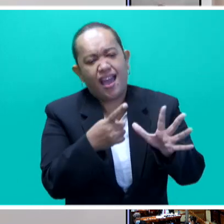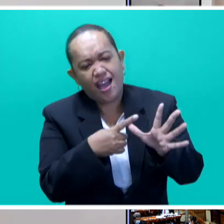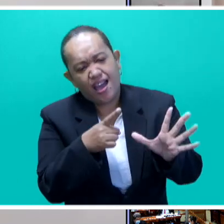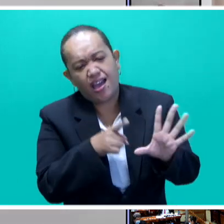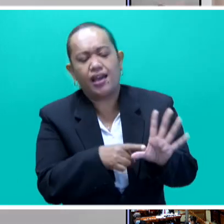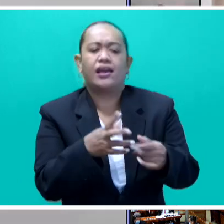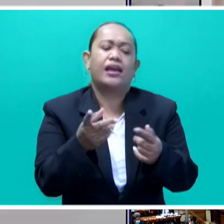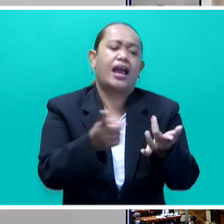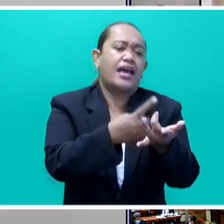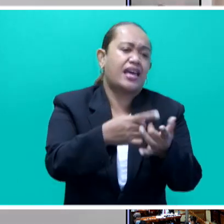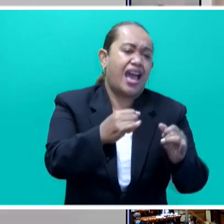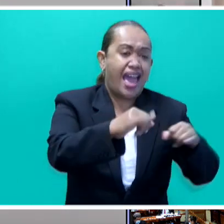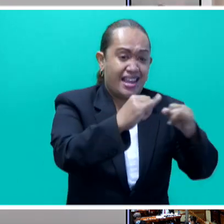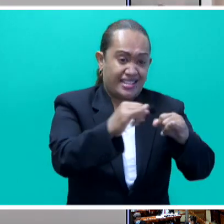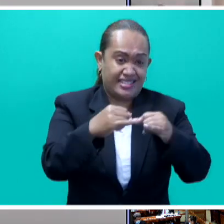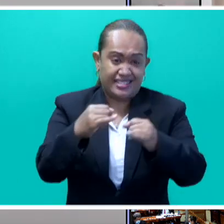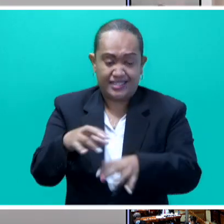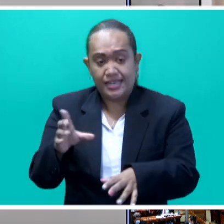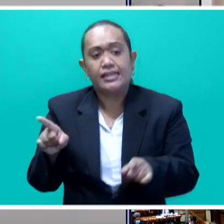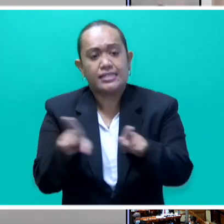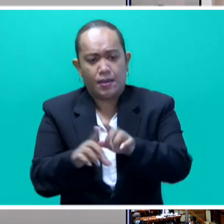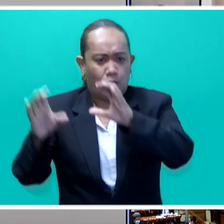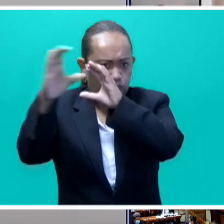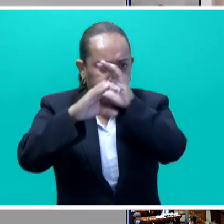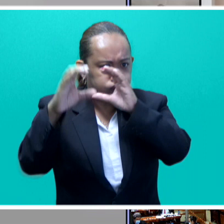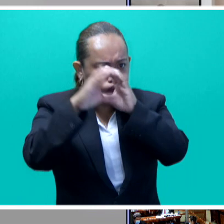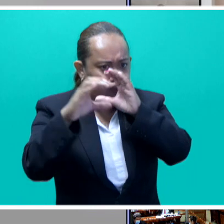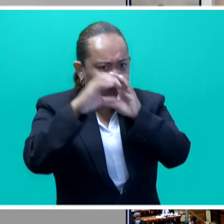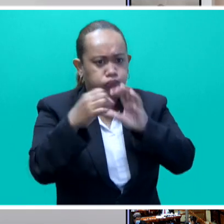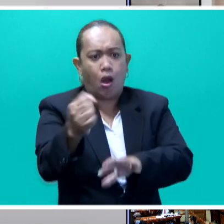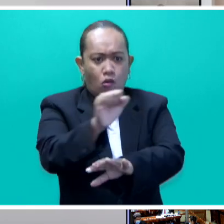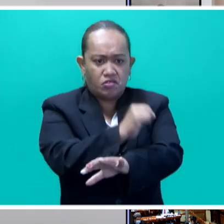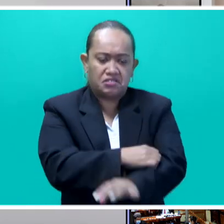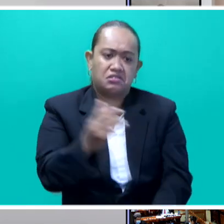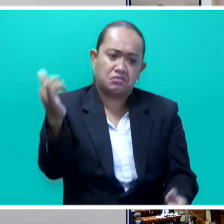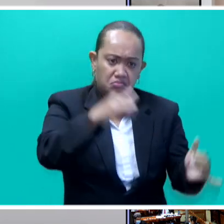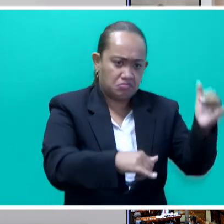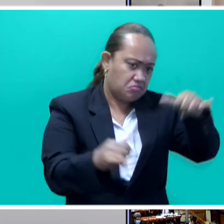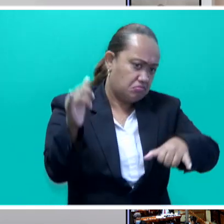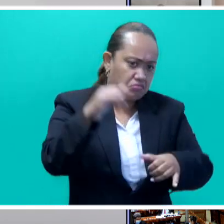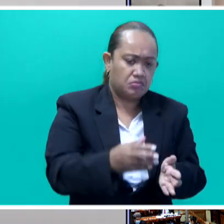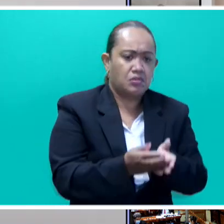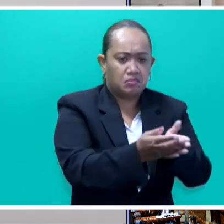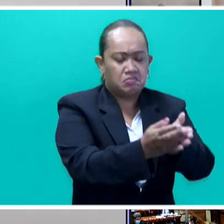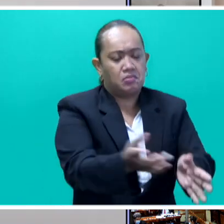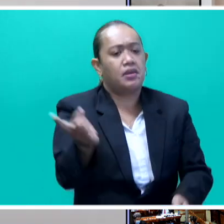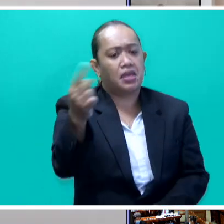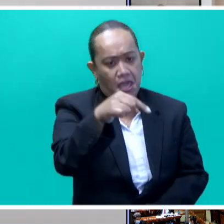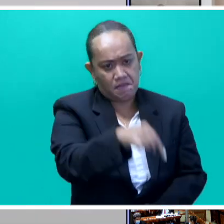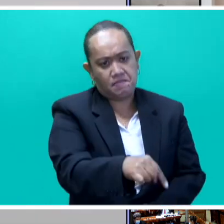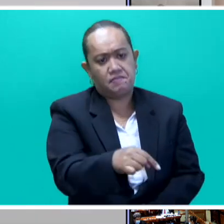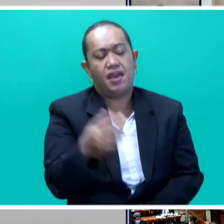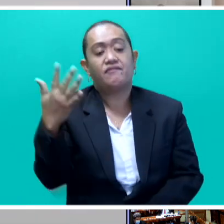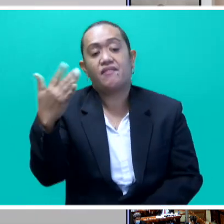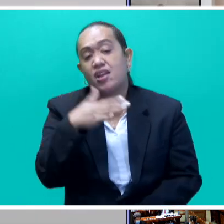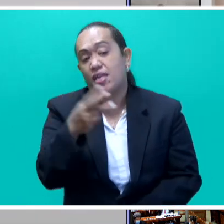few. Film and television cast and crew, the applications approved were 3, and number of people approved were 513. And this